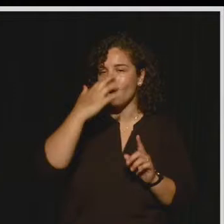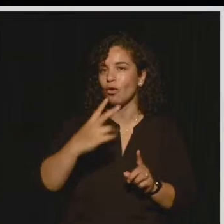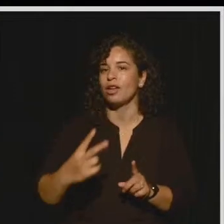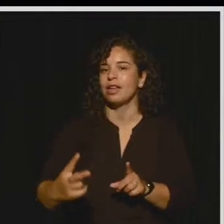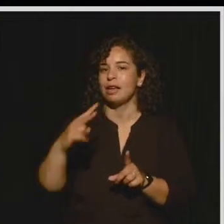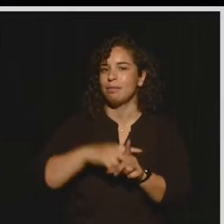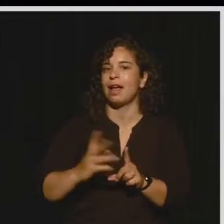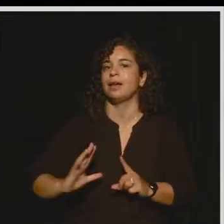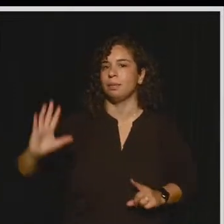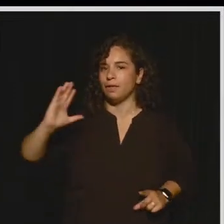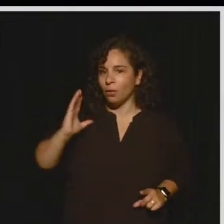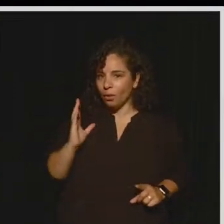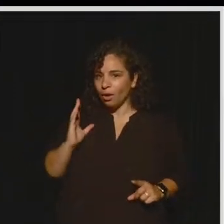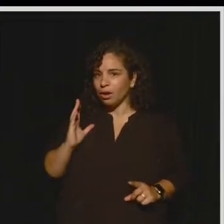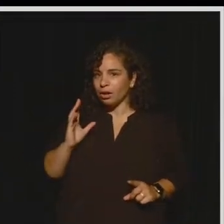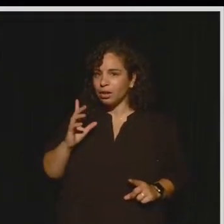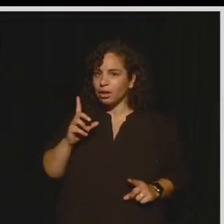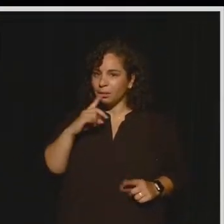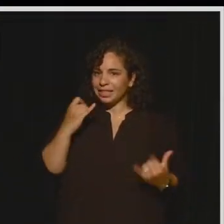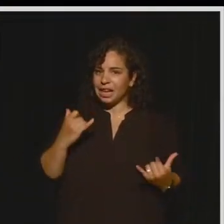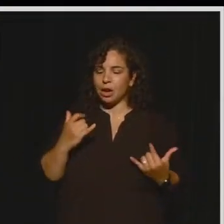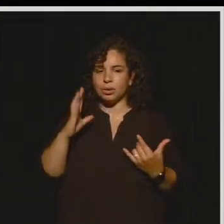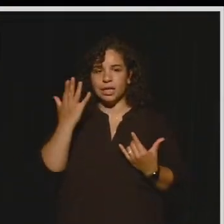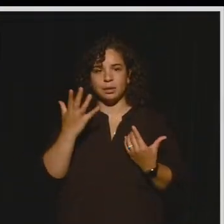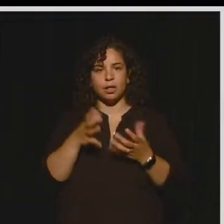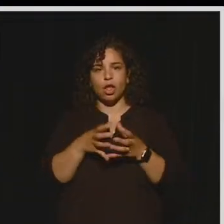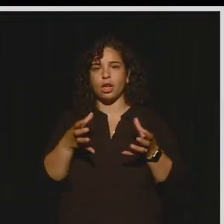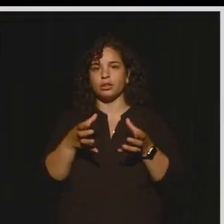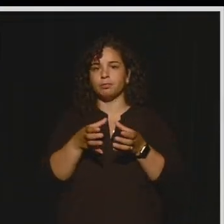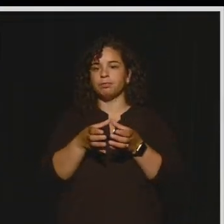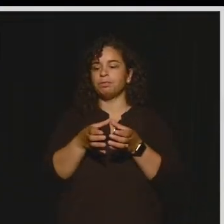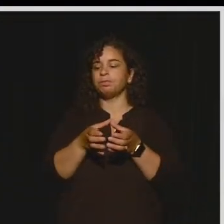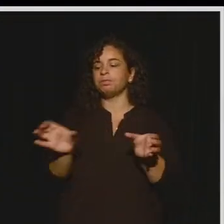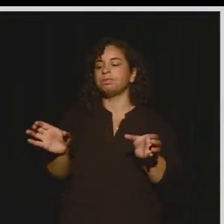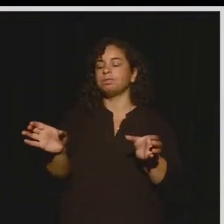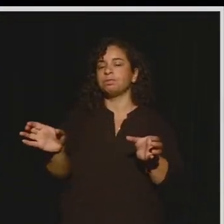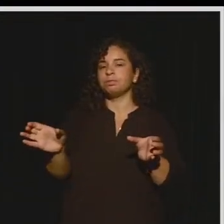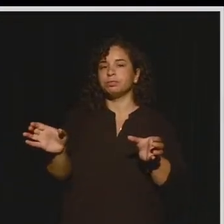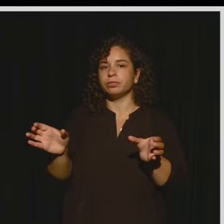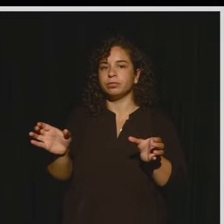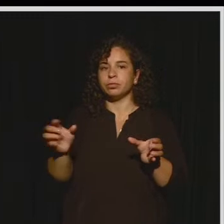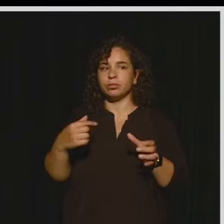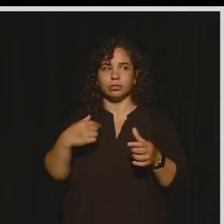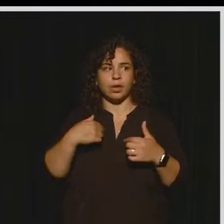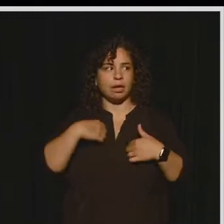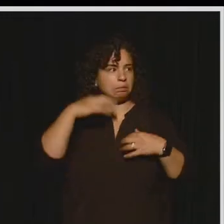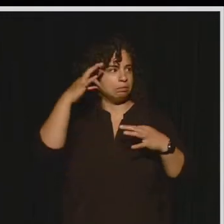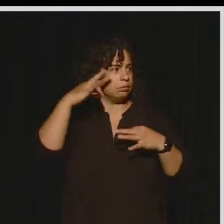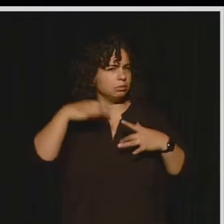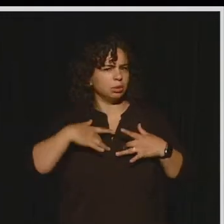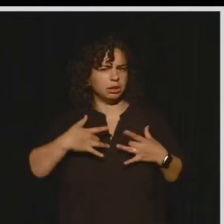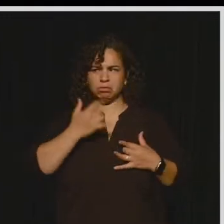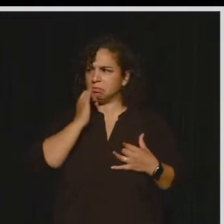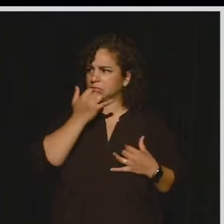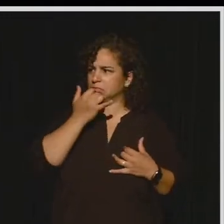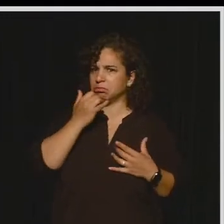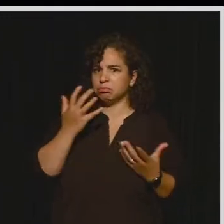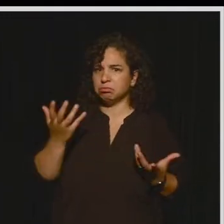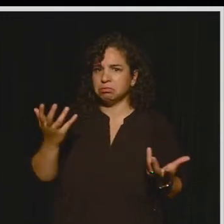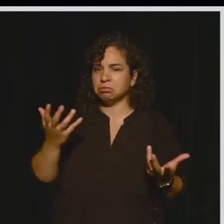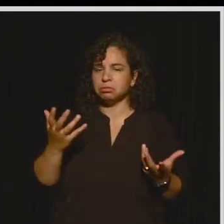not, for me certainly, and certainly for a lot of people, awareness about what was going on. We had, you know,